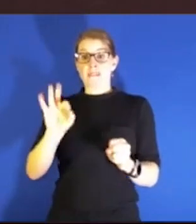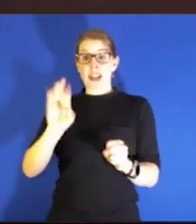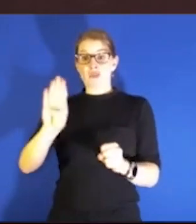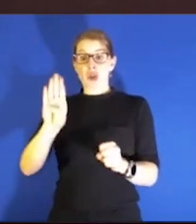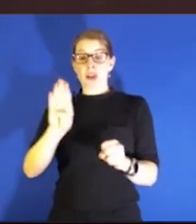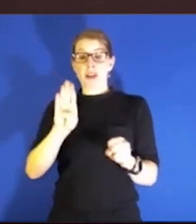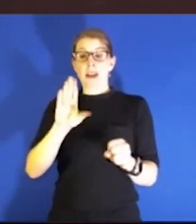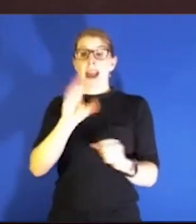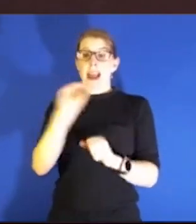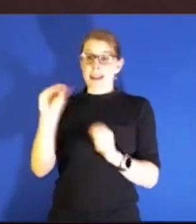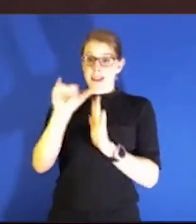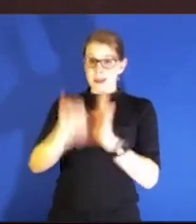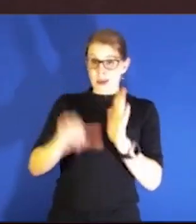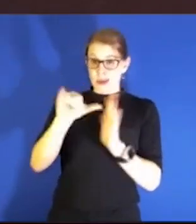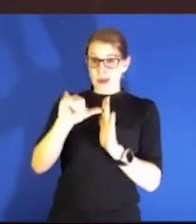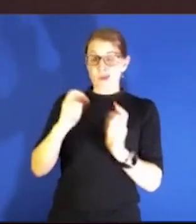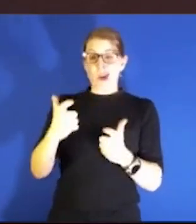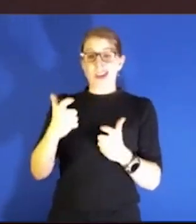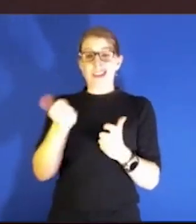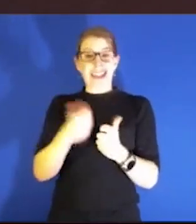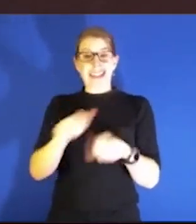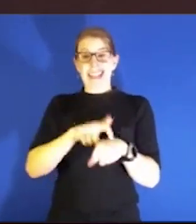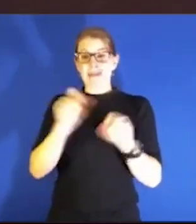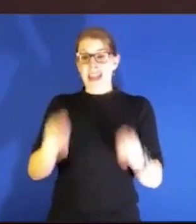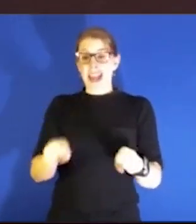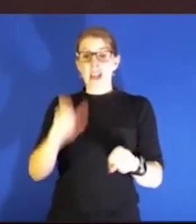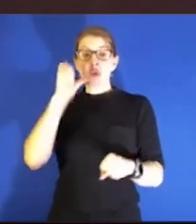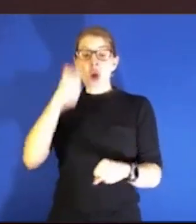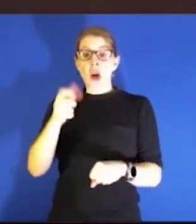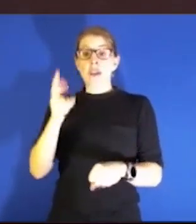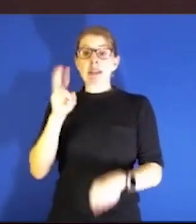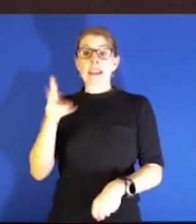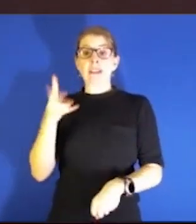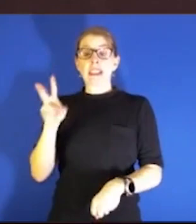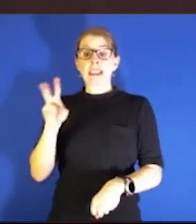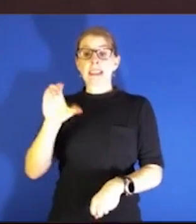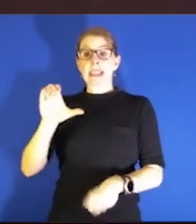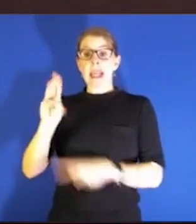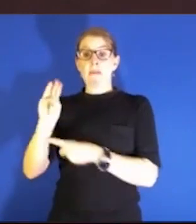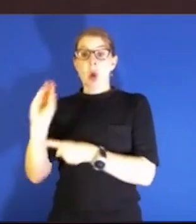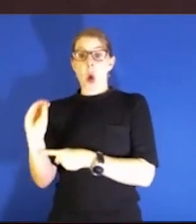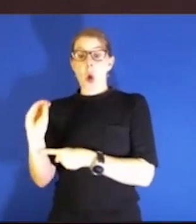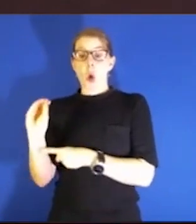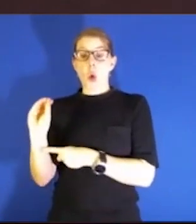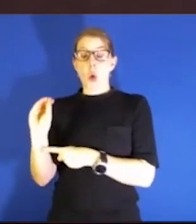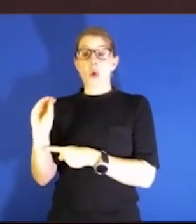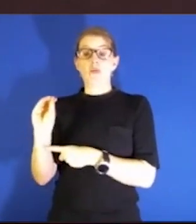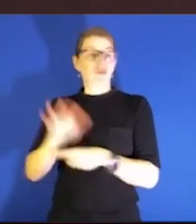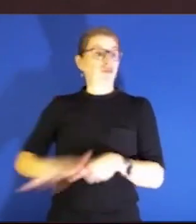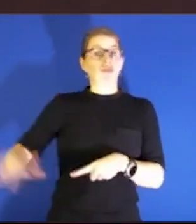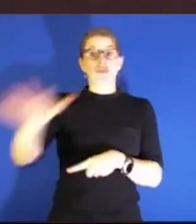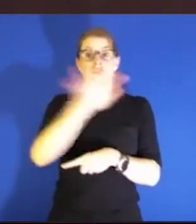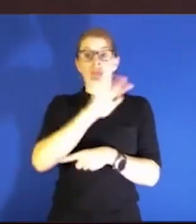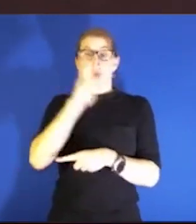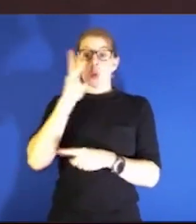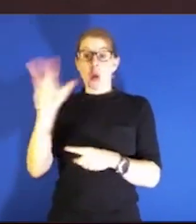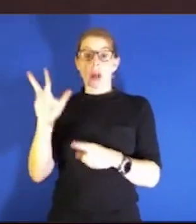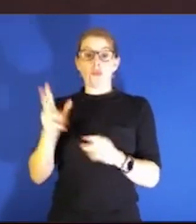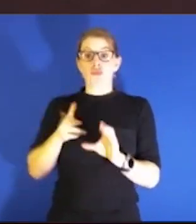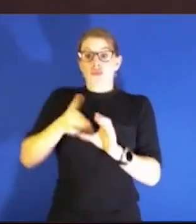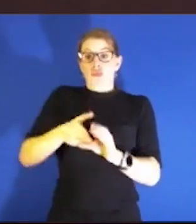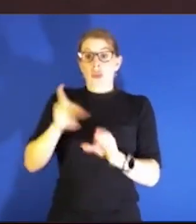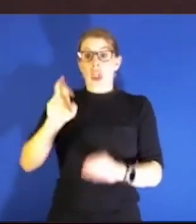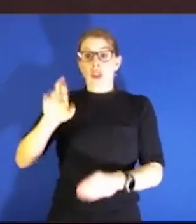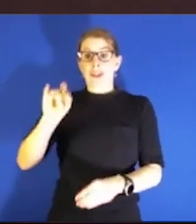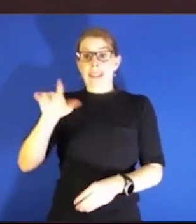and our YouTube channel. Coming up tomorrow, 17 hospital chief medical officers from around the region will join Dr. Stites and bring us the very